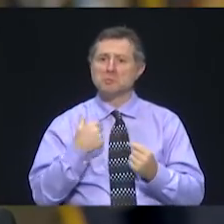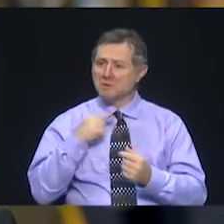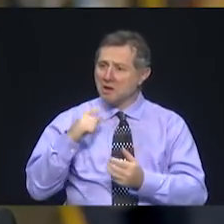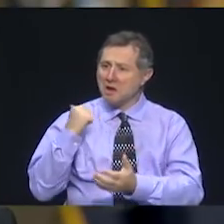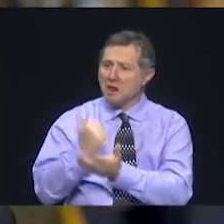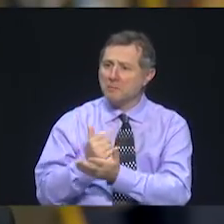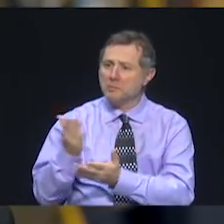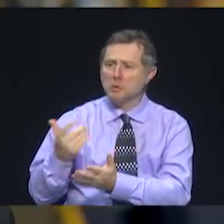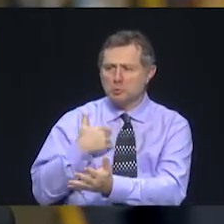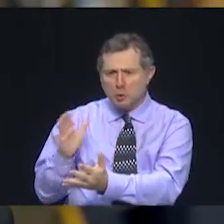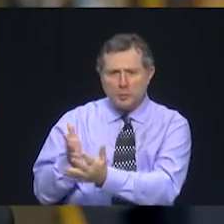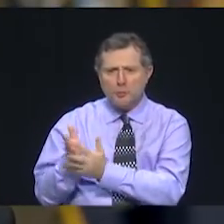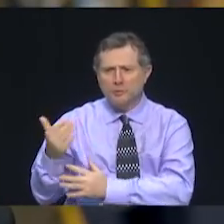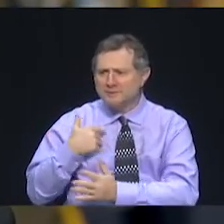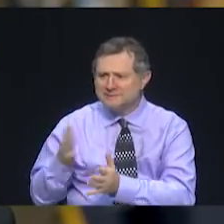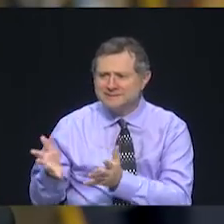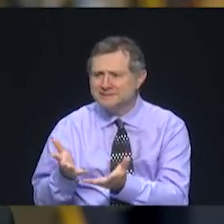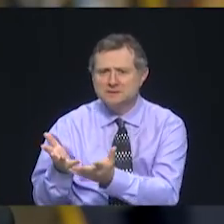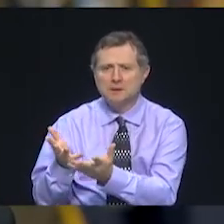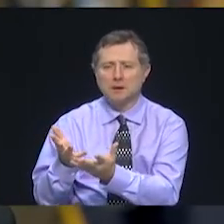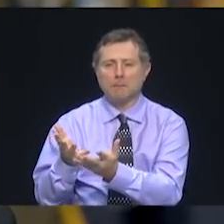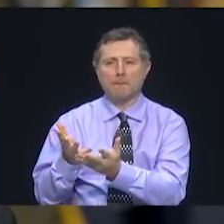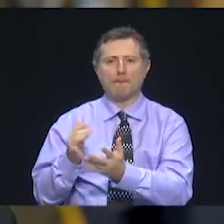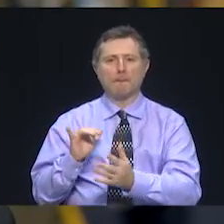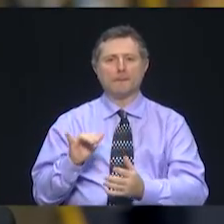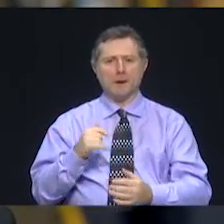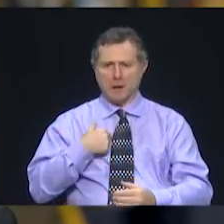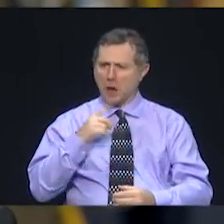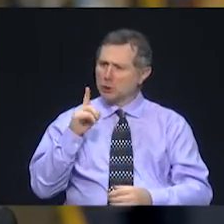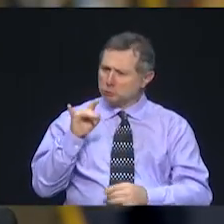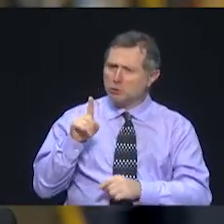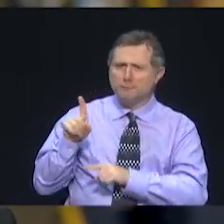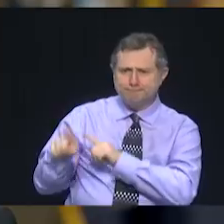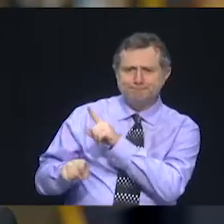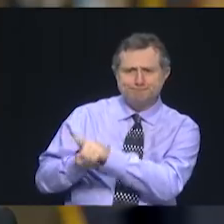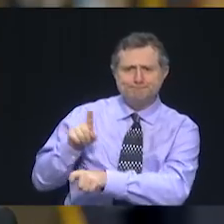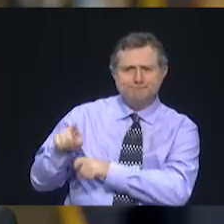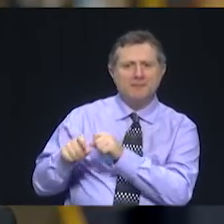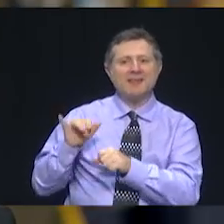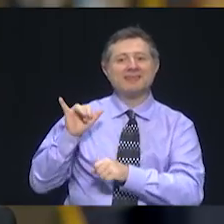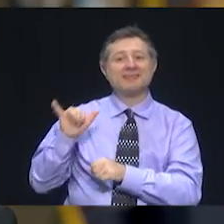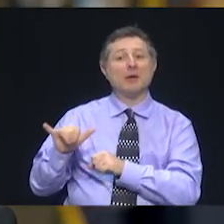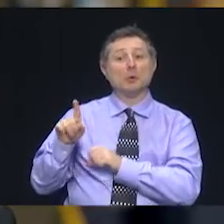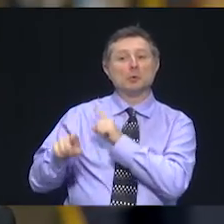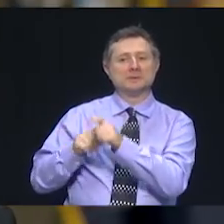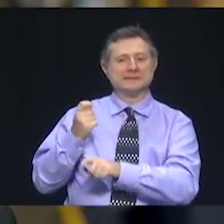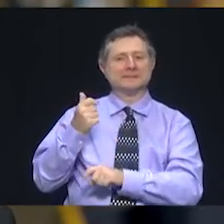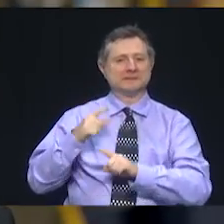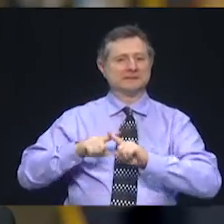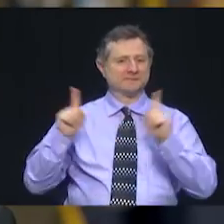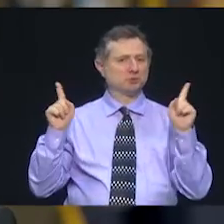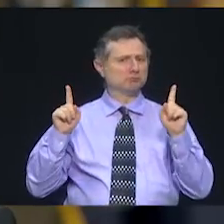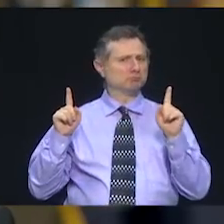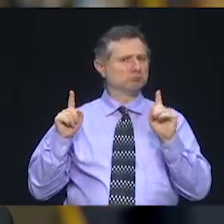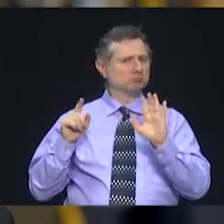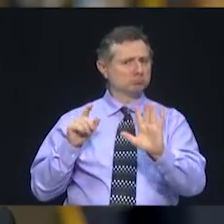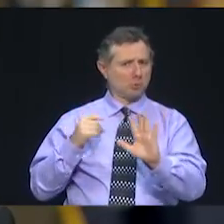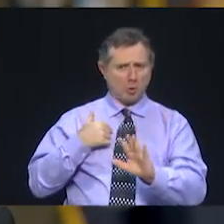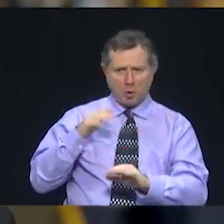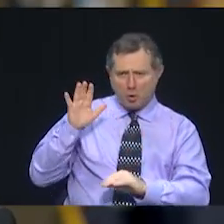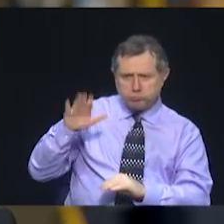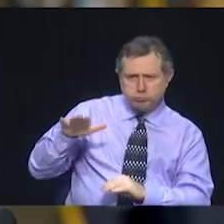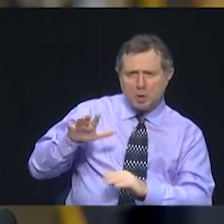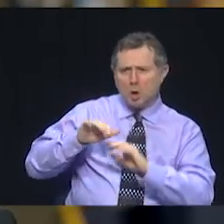time. I did ask her questions I don't normally ask people. I did ask her how she was